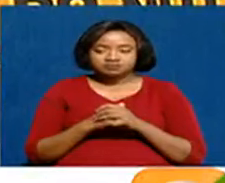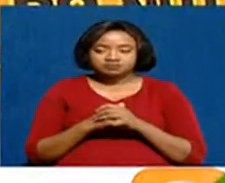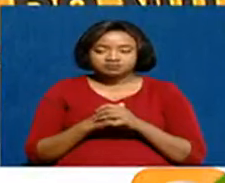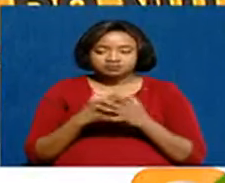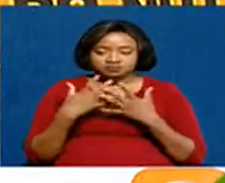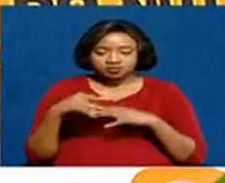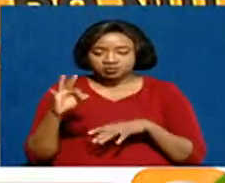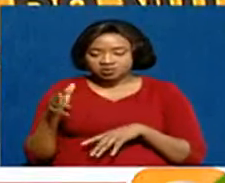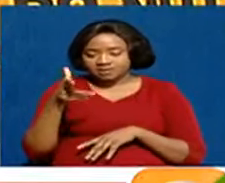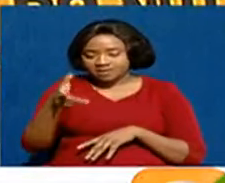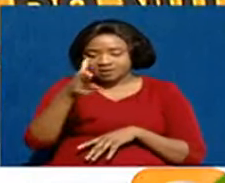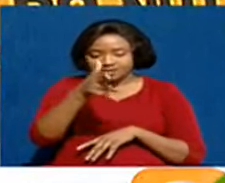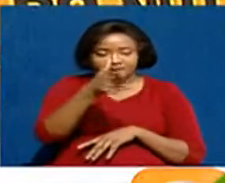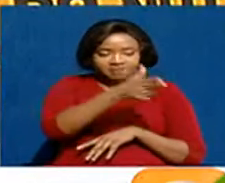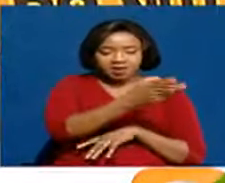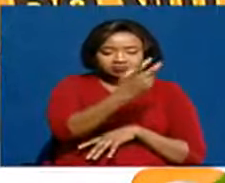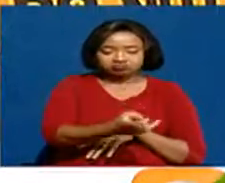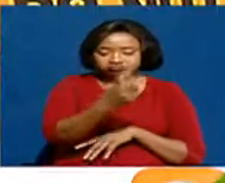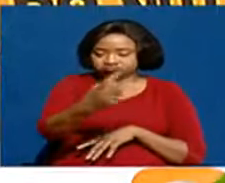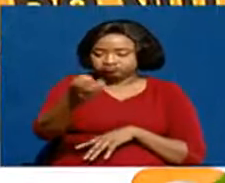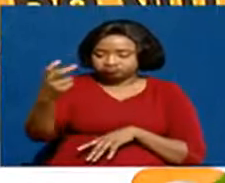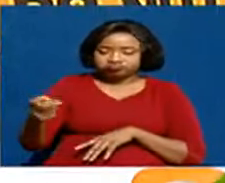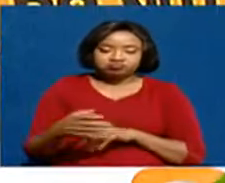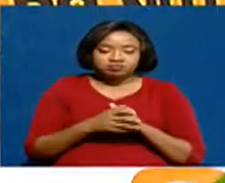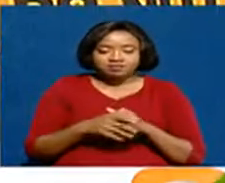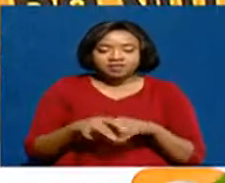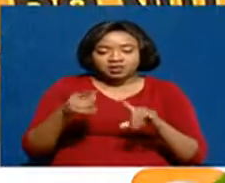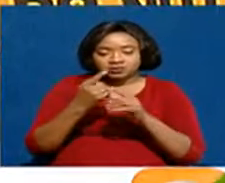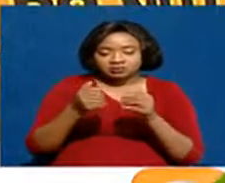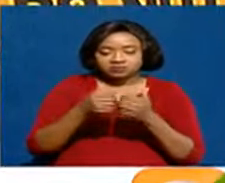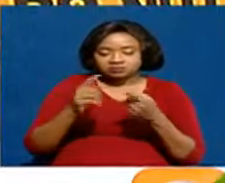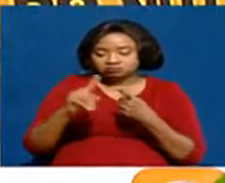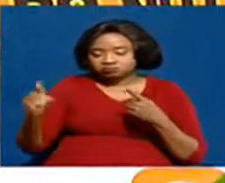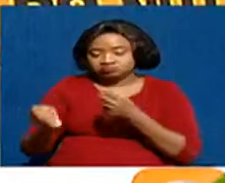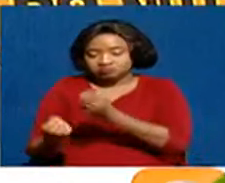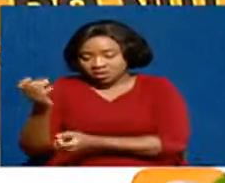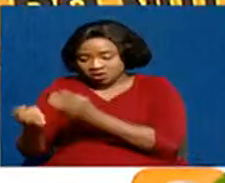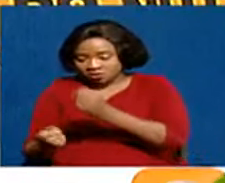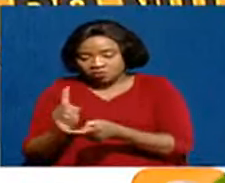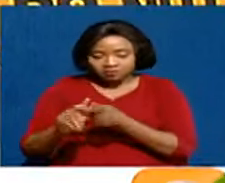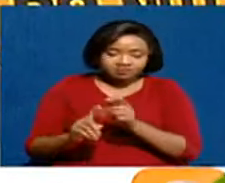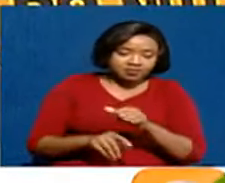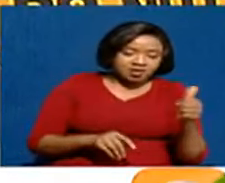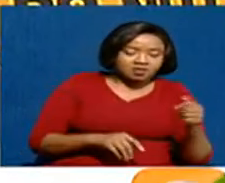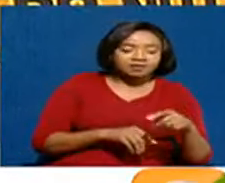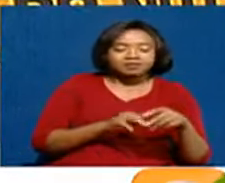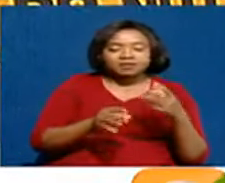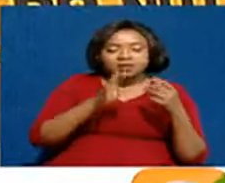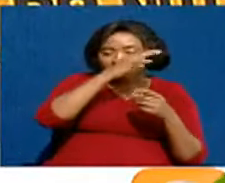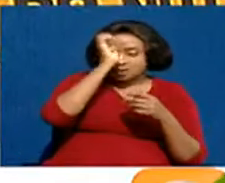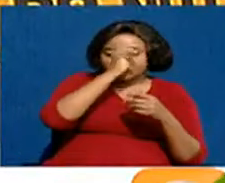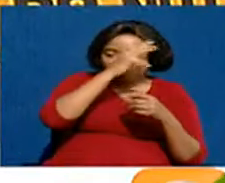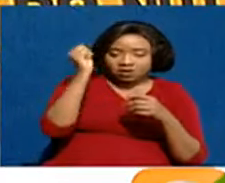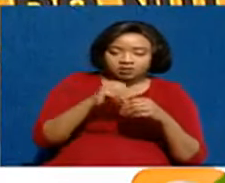Three people have been killed in two separate incidents in Baringo and Elgeyo Marakwet counties over the last 24